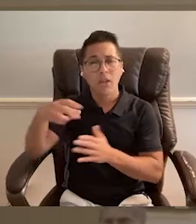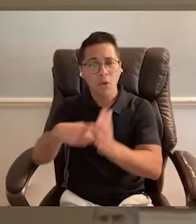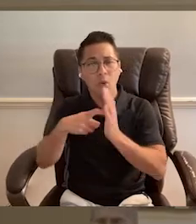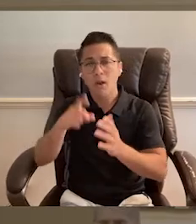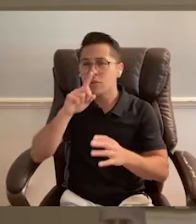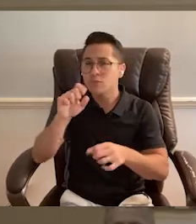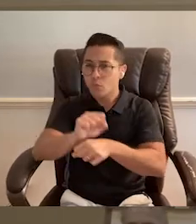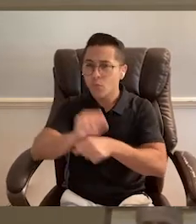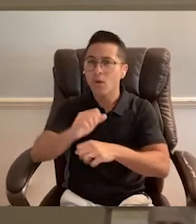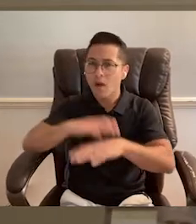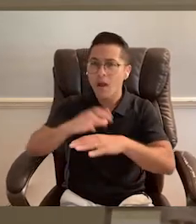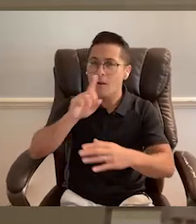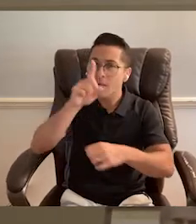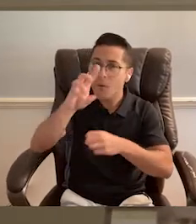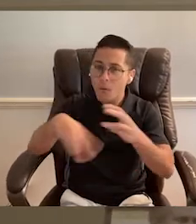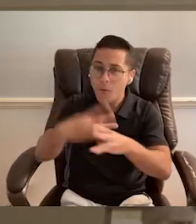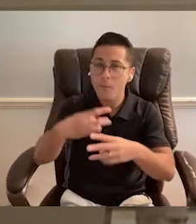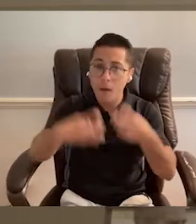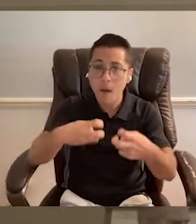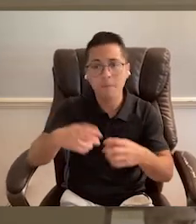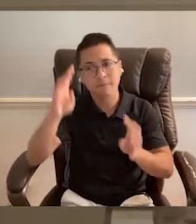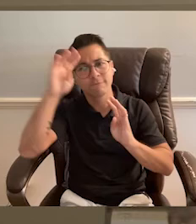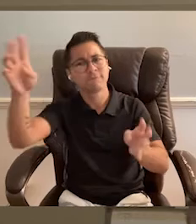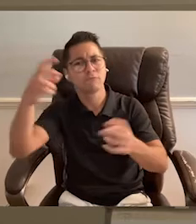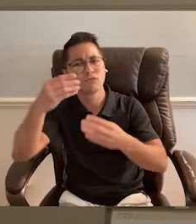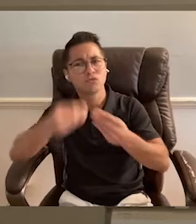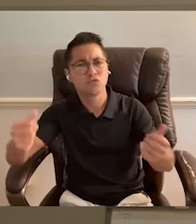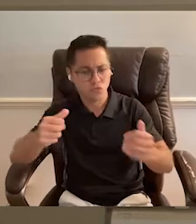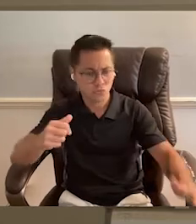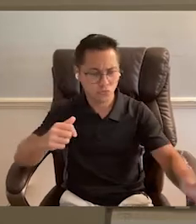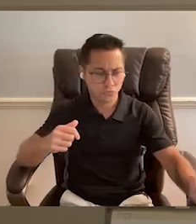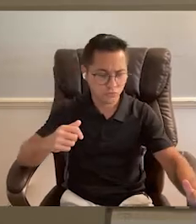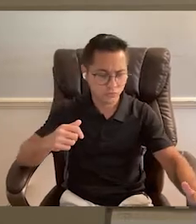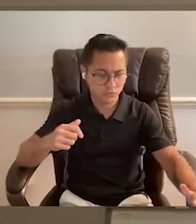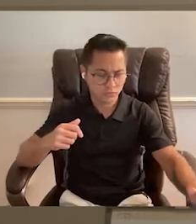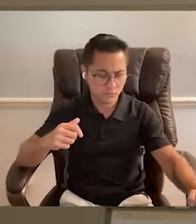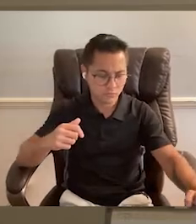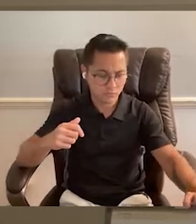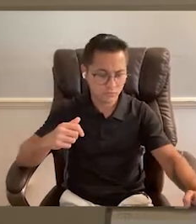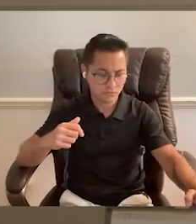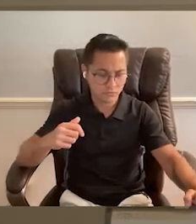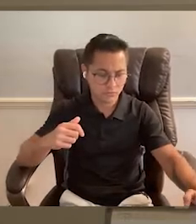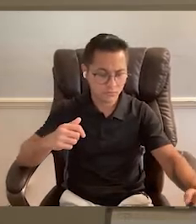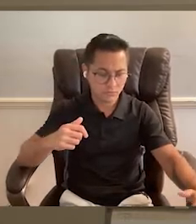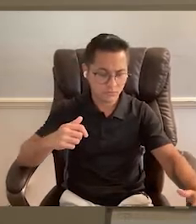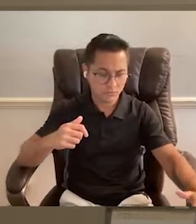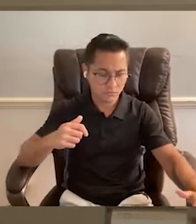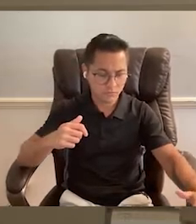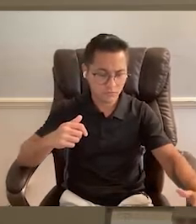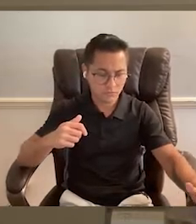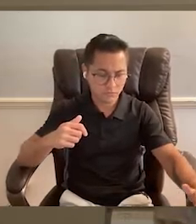of throughout the process, really look at some of the challenges. And so when you look at technology